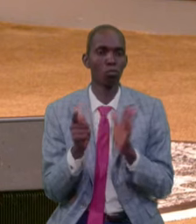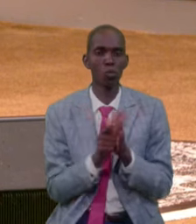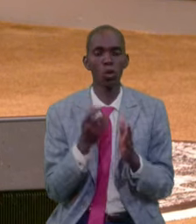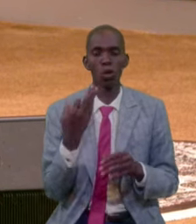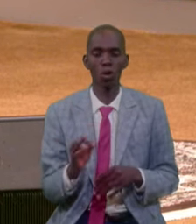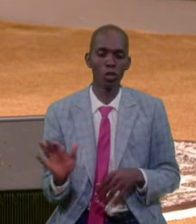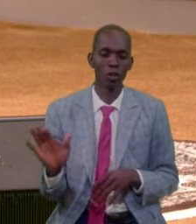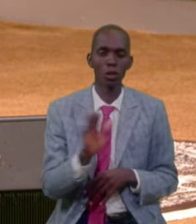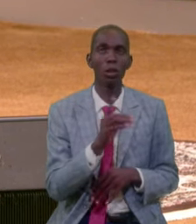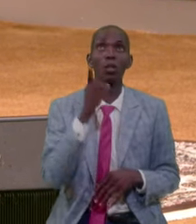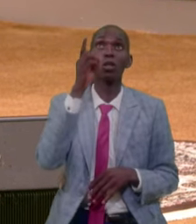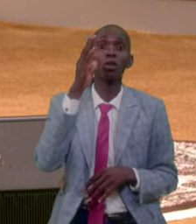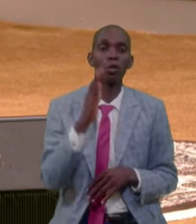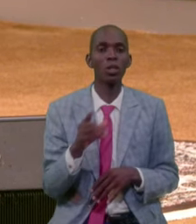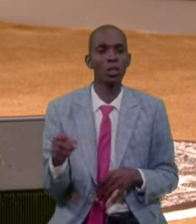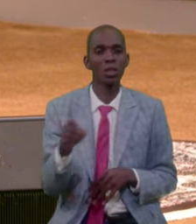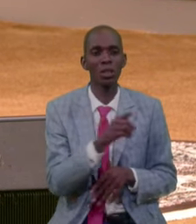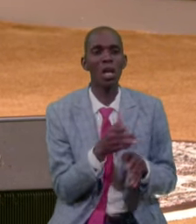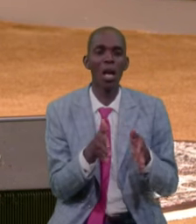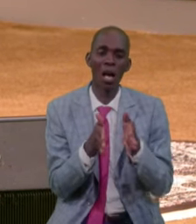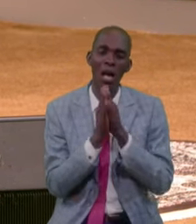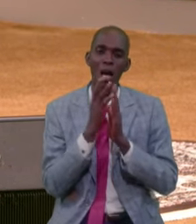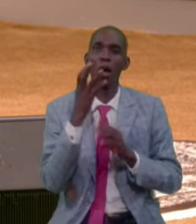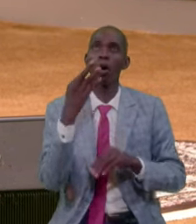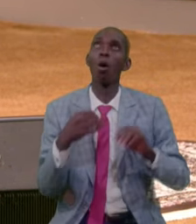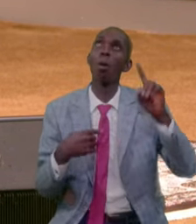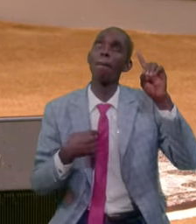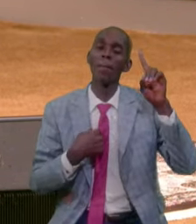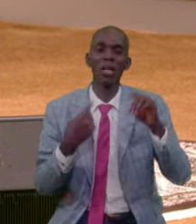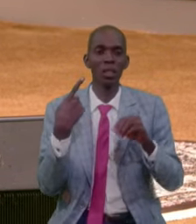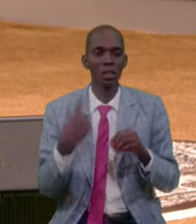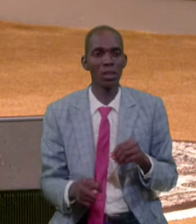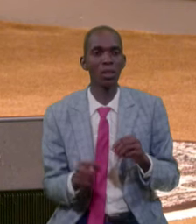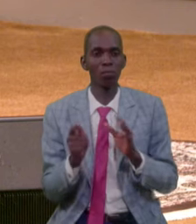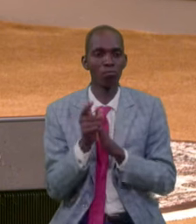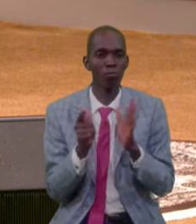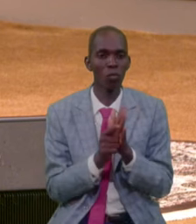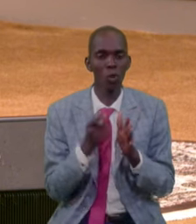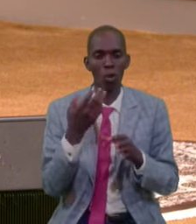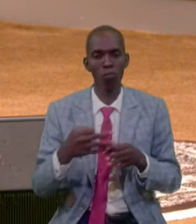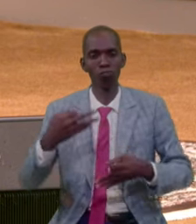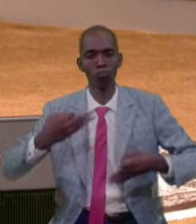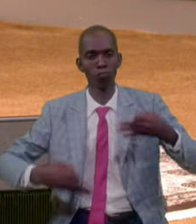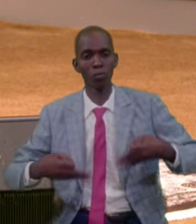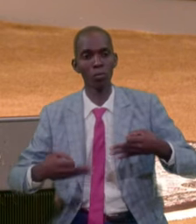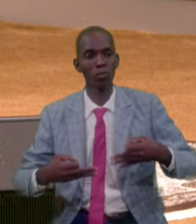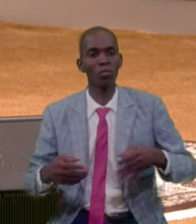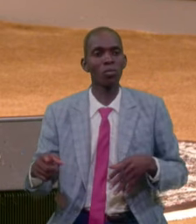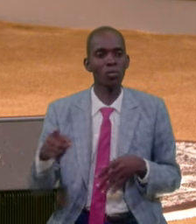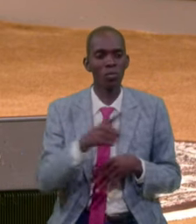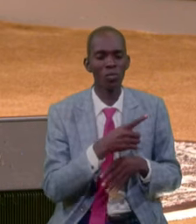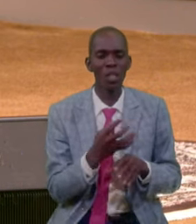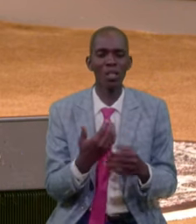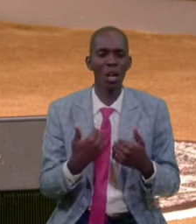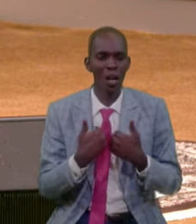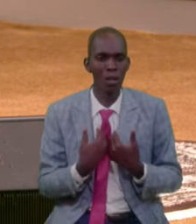They ask of me the ordinance of justice. They take